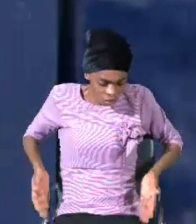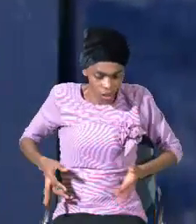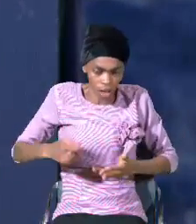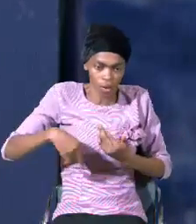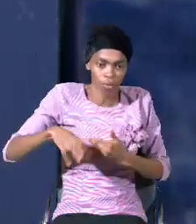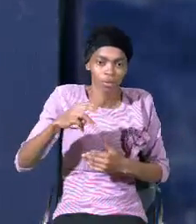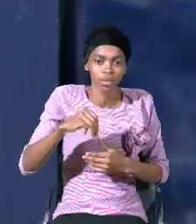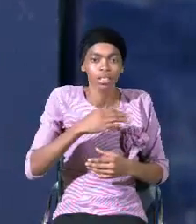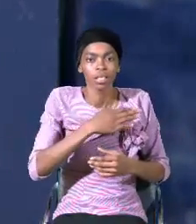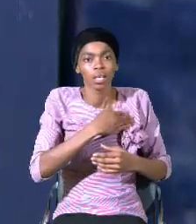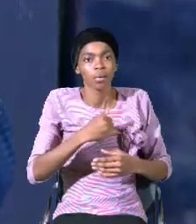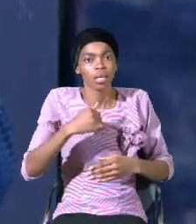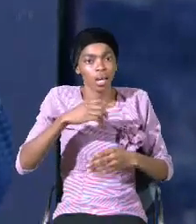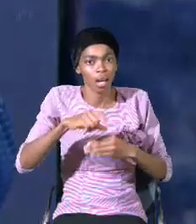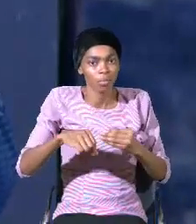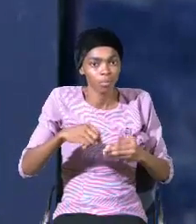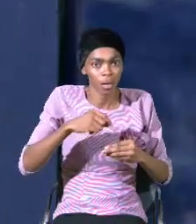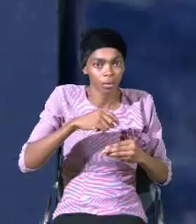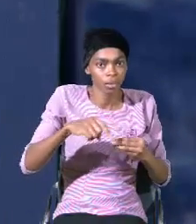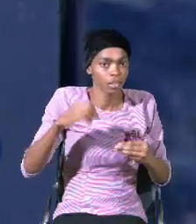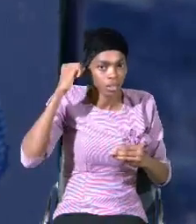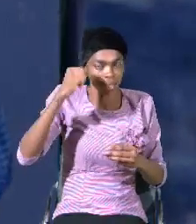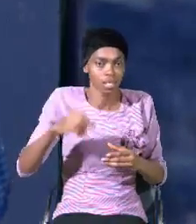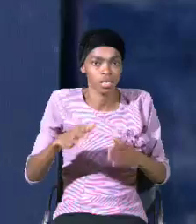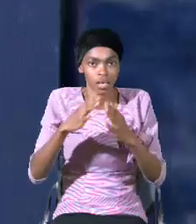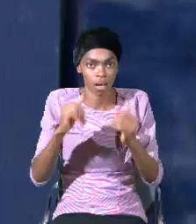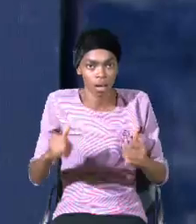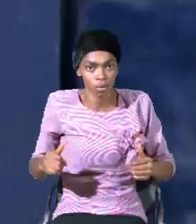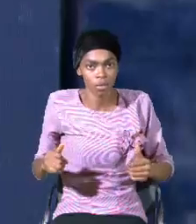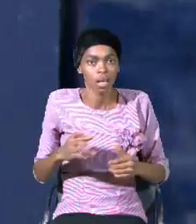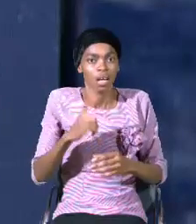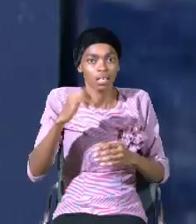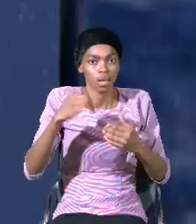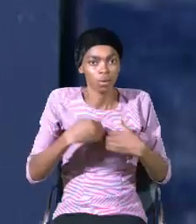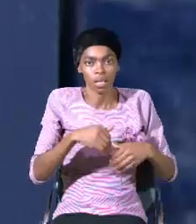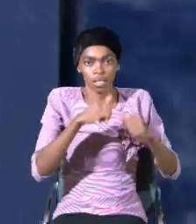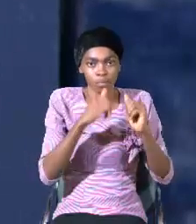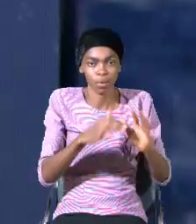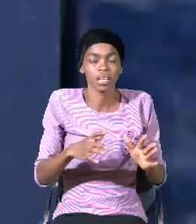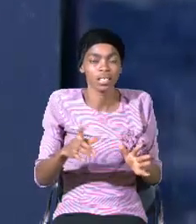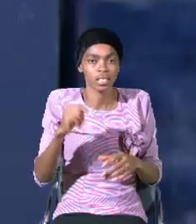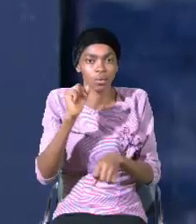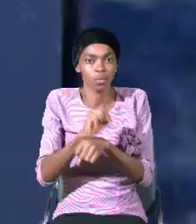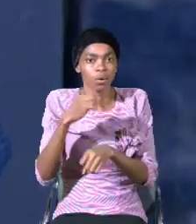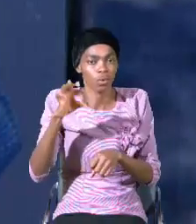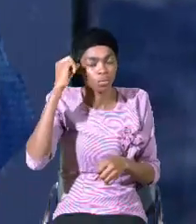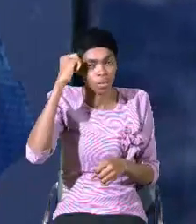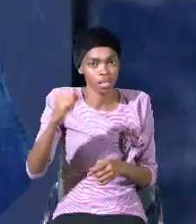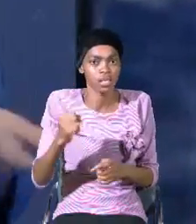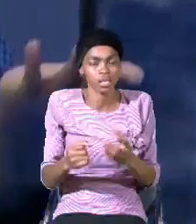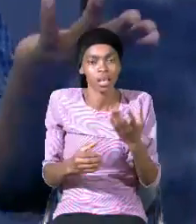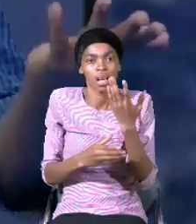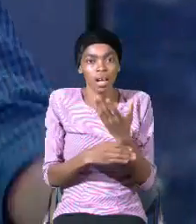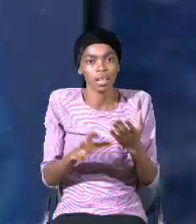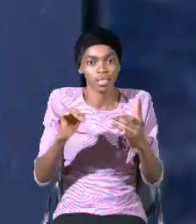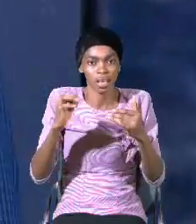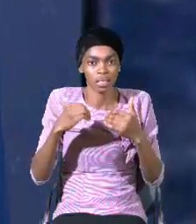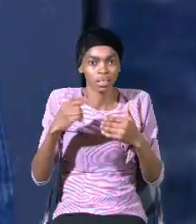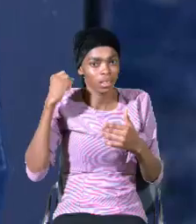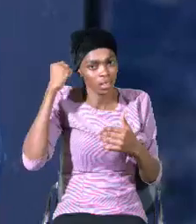has on every side, and thou hast blessed the work of his hands, and his substance